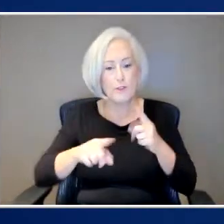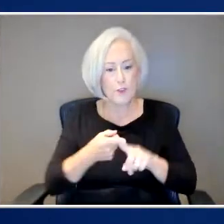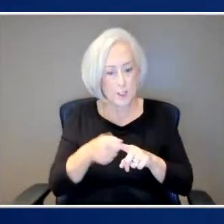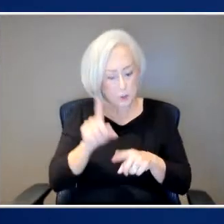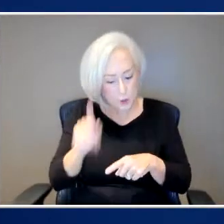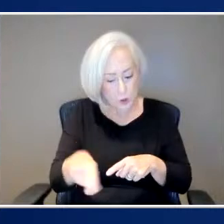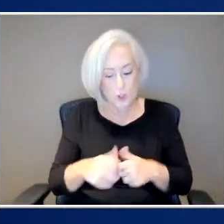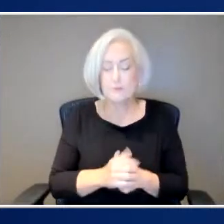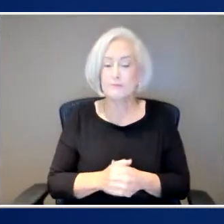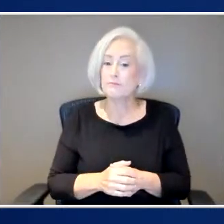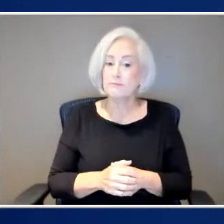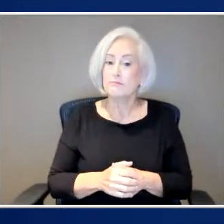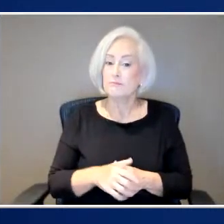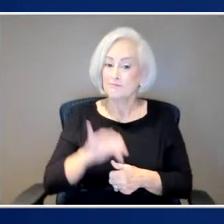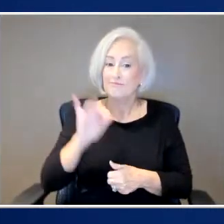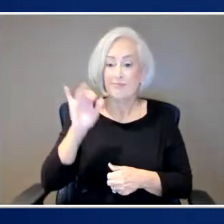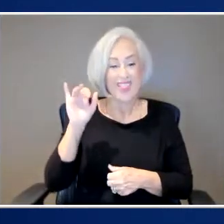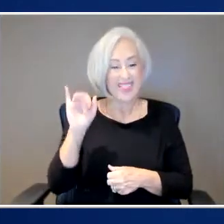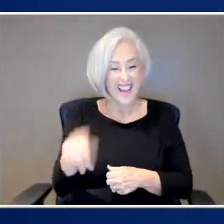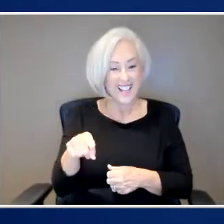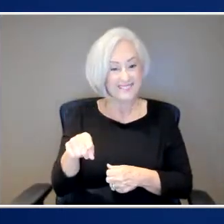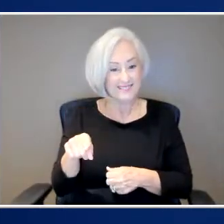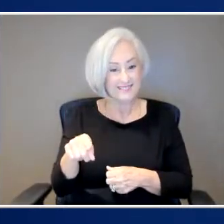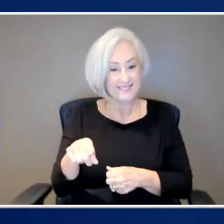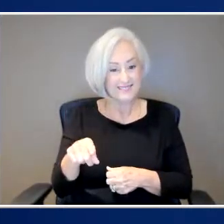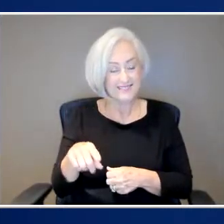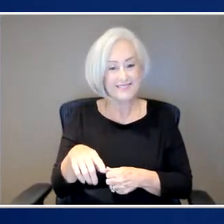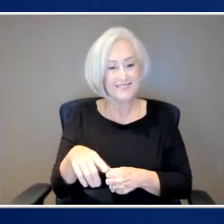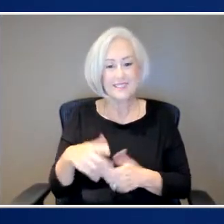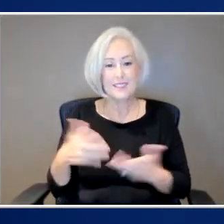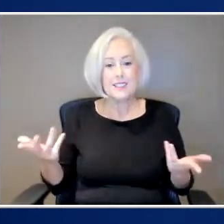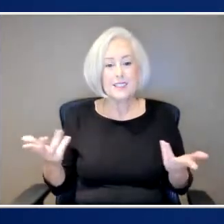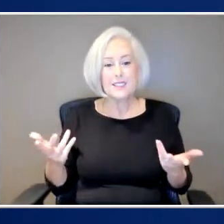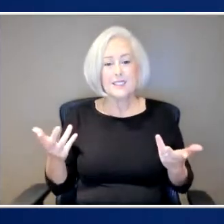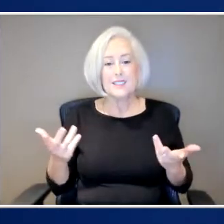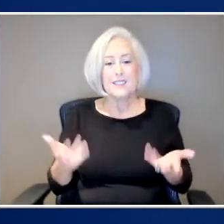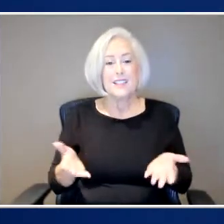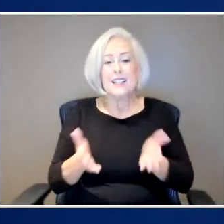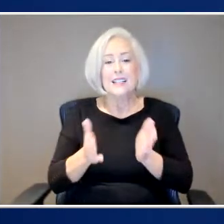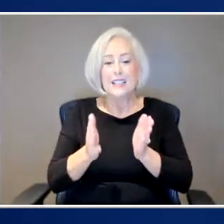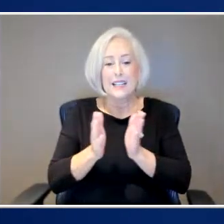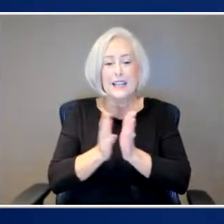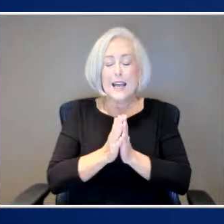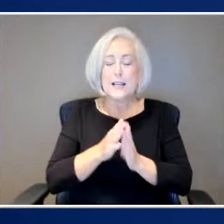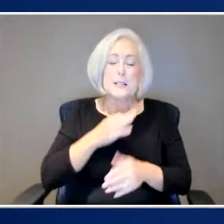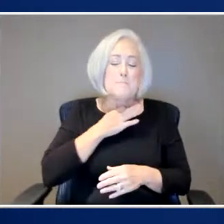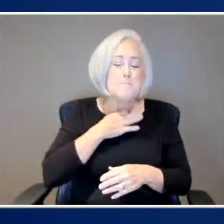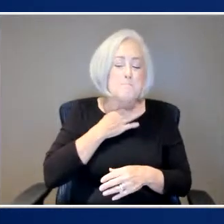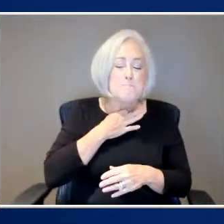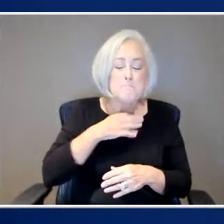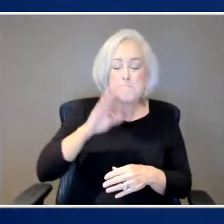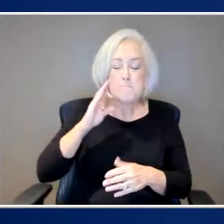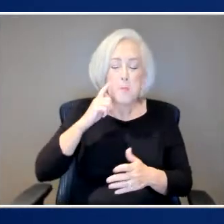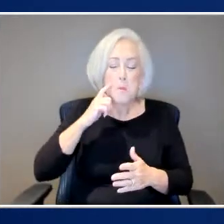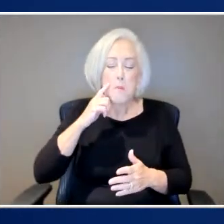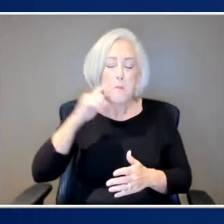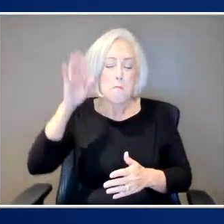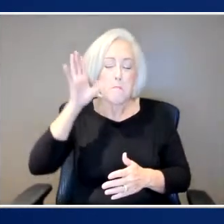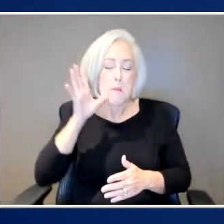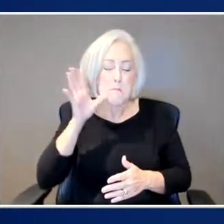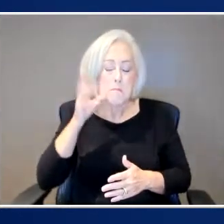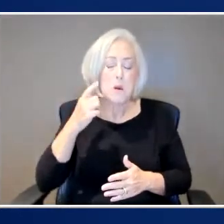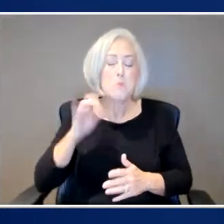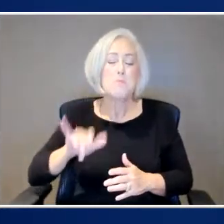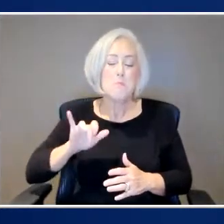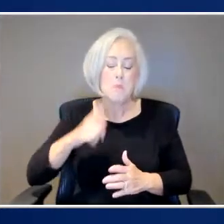hey, you can ask them how to kind of use some Socratic questioning here, play Columbo. Mom, I notice you spend a lot of time on